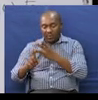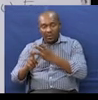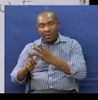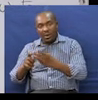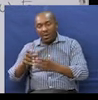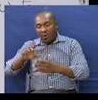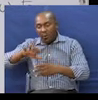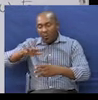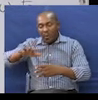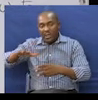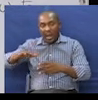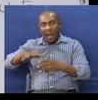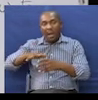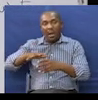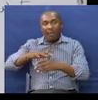as well.